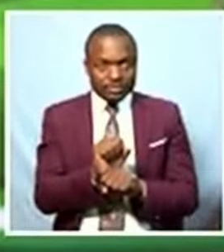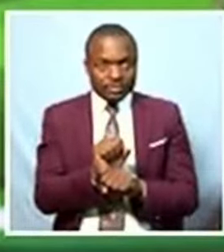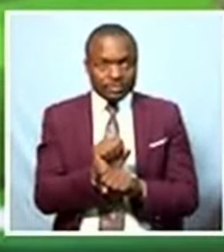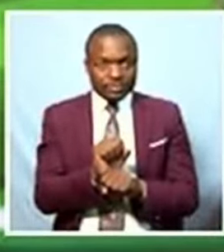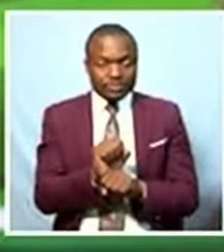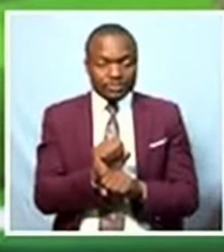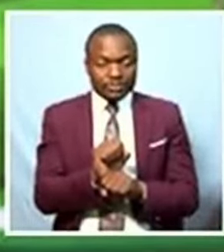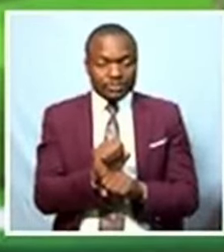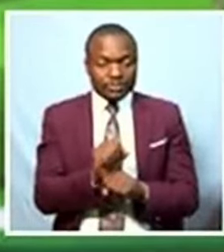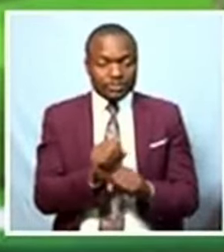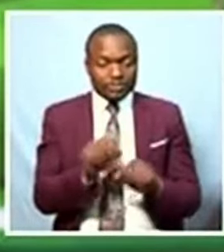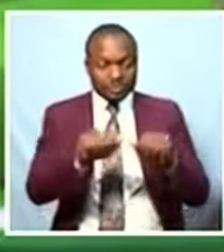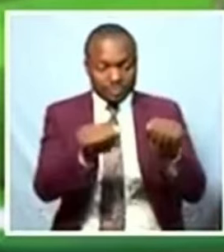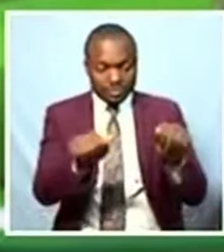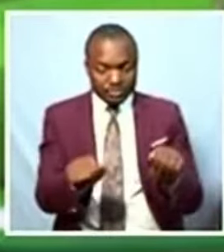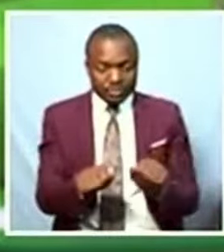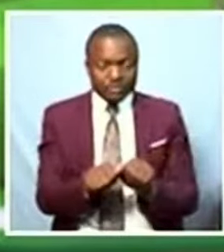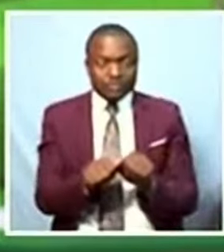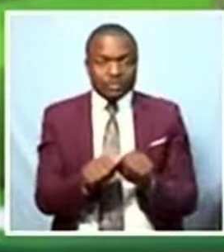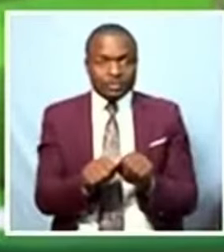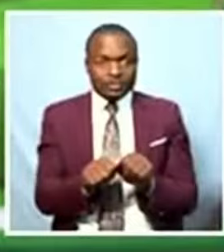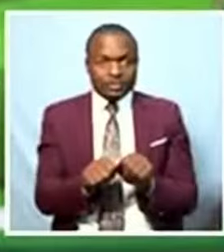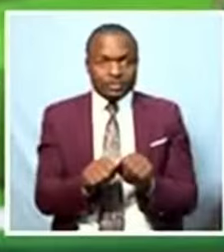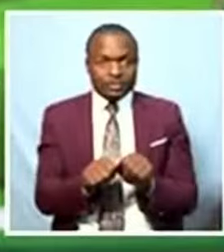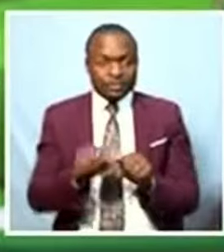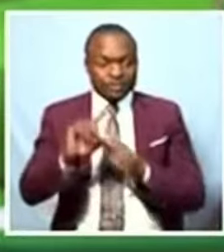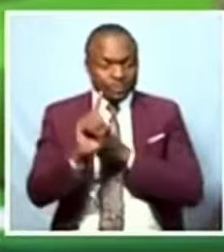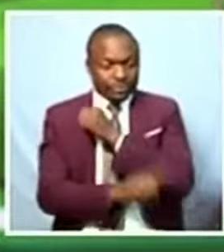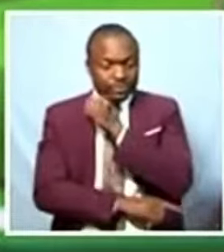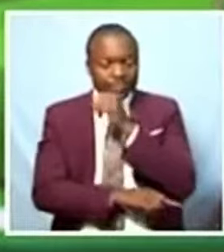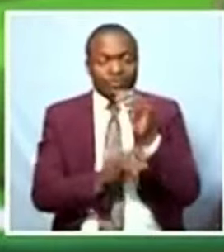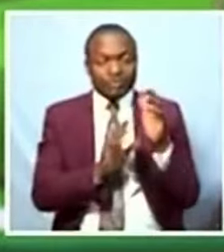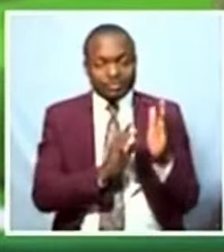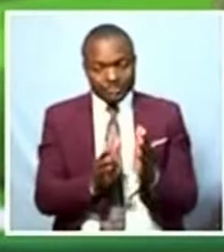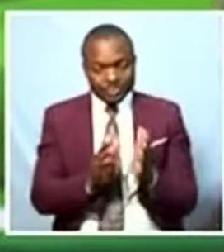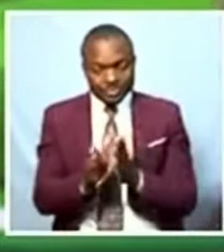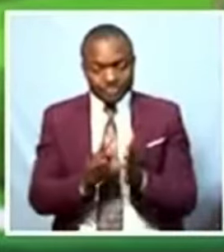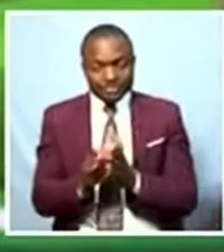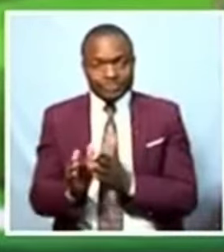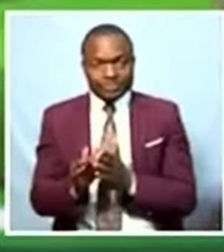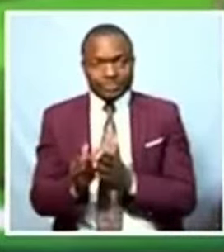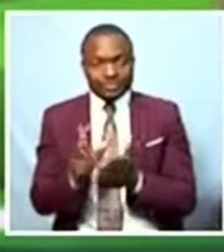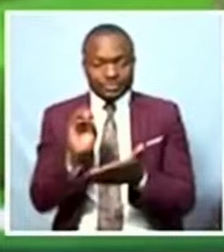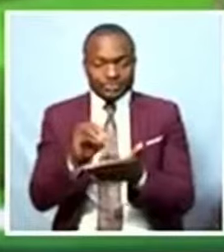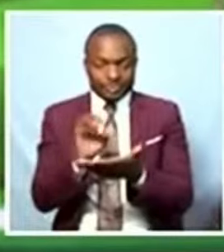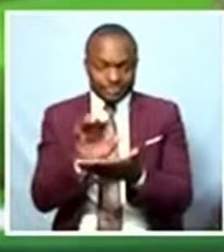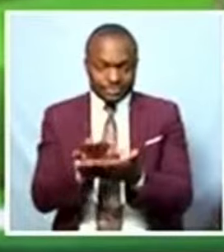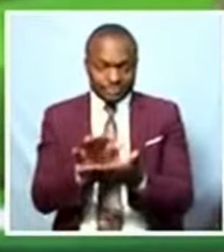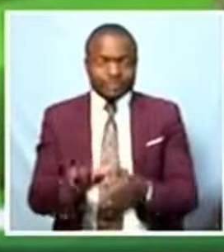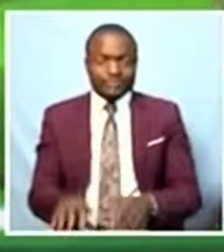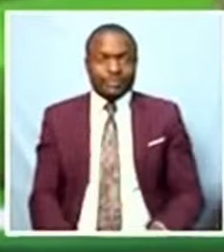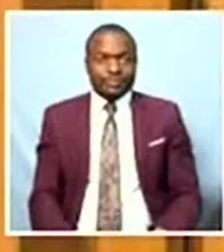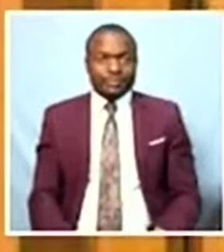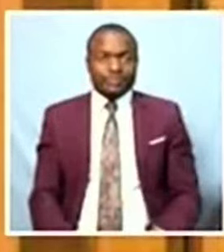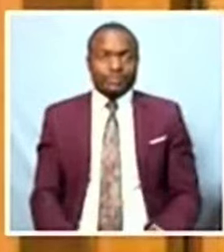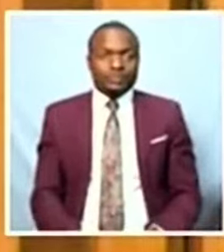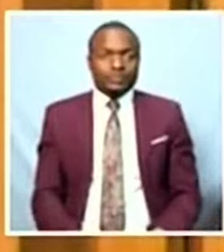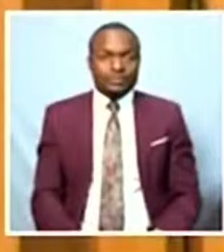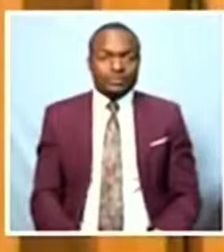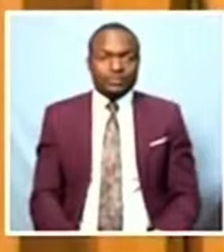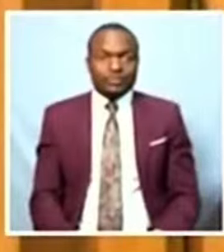affected sites and preventive measures for erring officers have been undertaken. Yes, indeed,